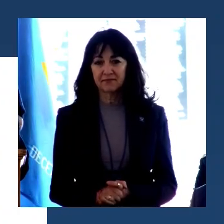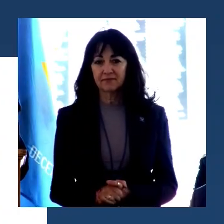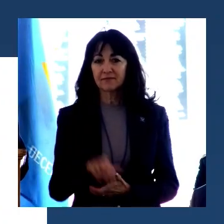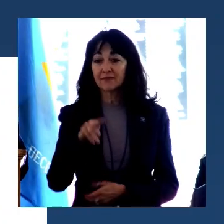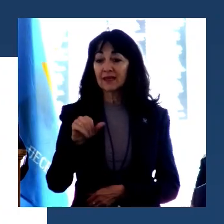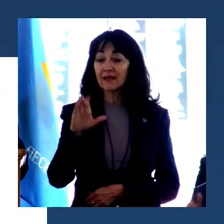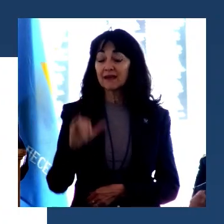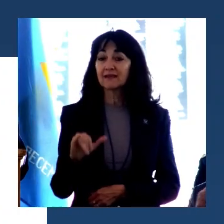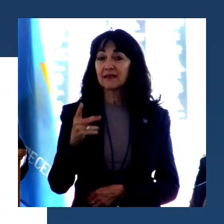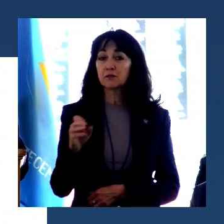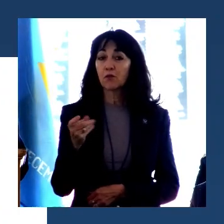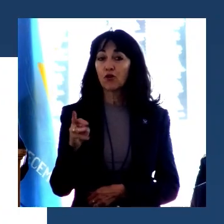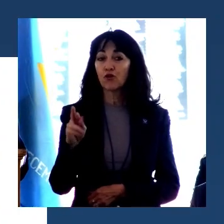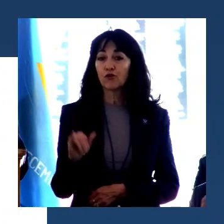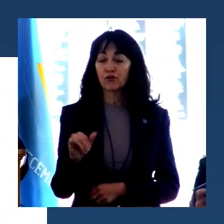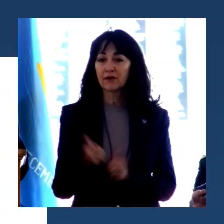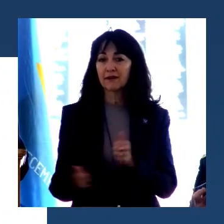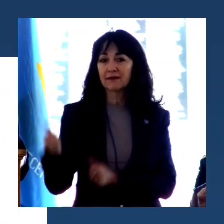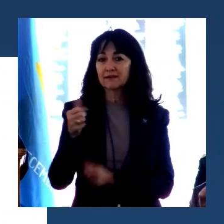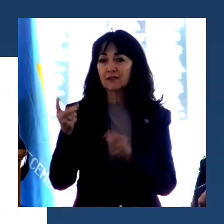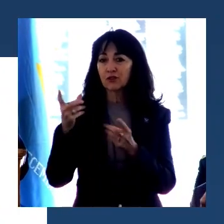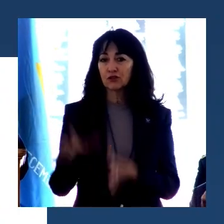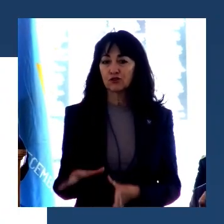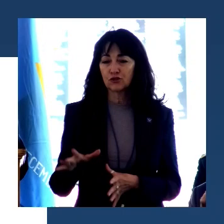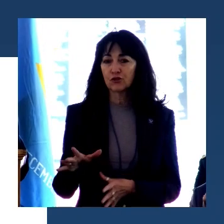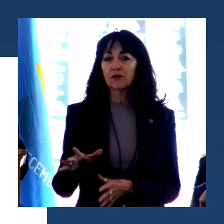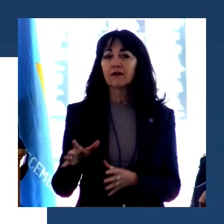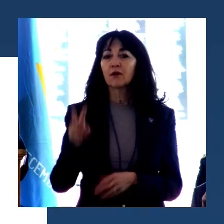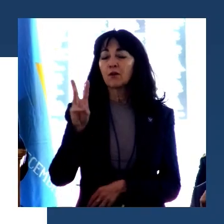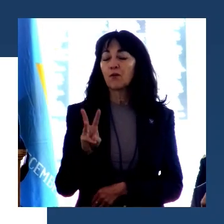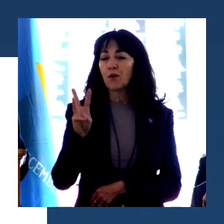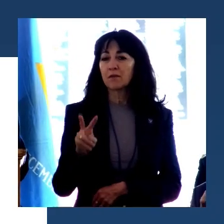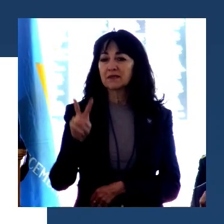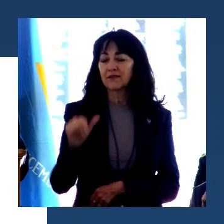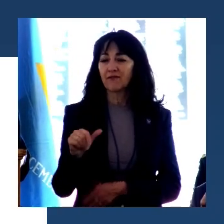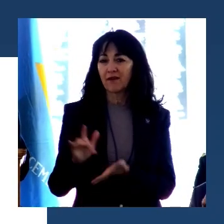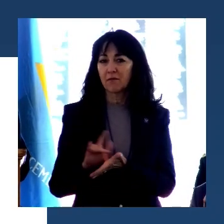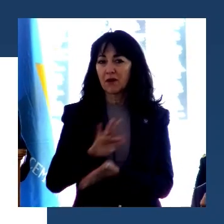Vamsi Pullery, Executive Director, Wilmington VA Medical Center.